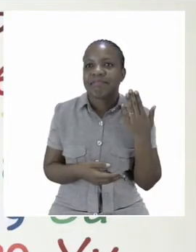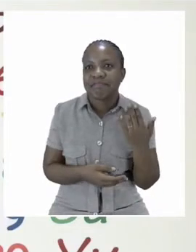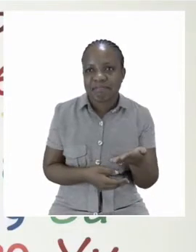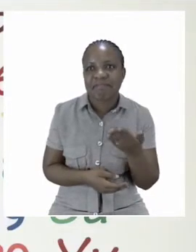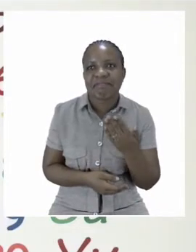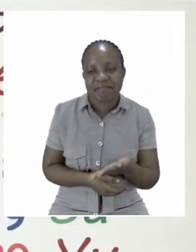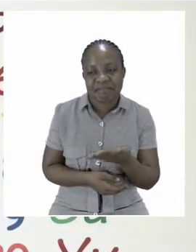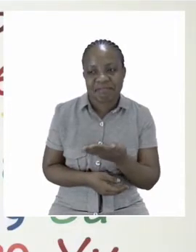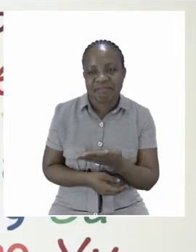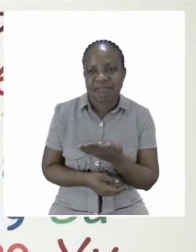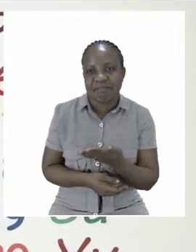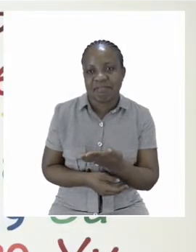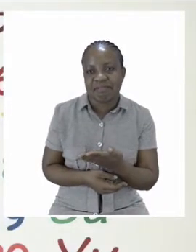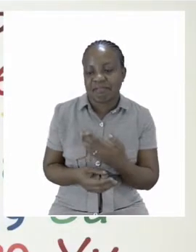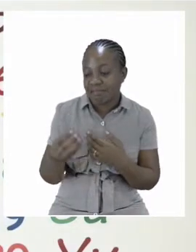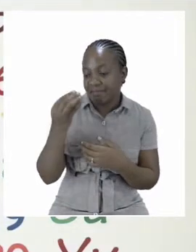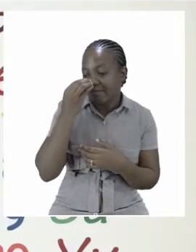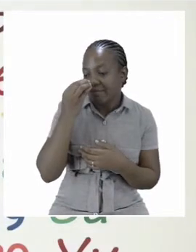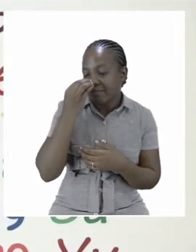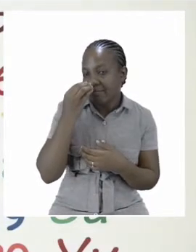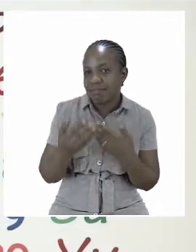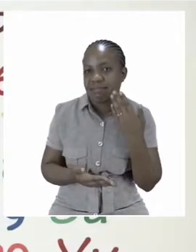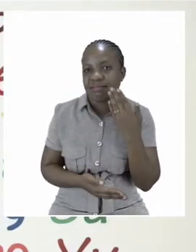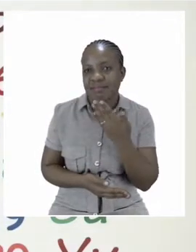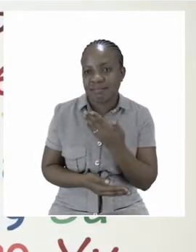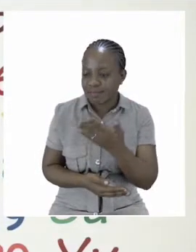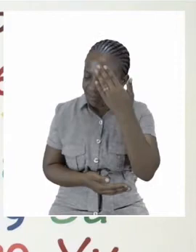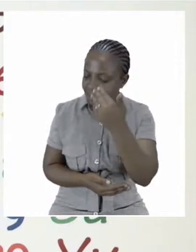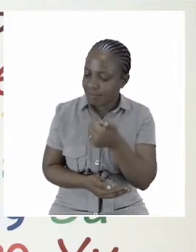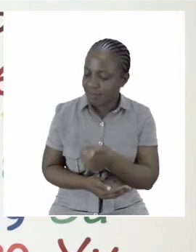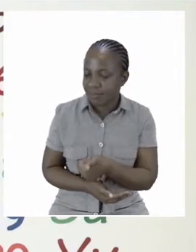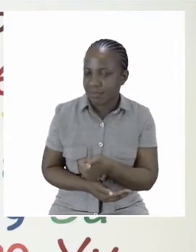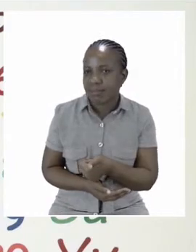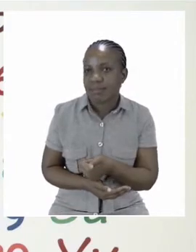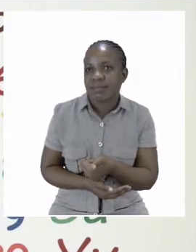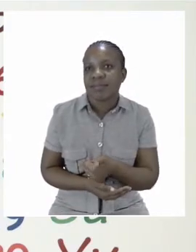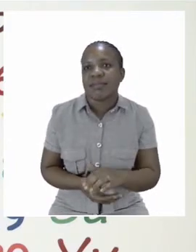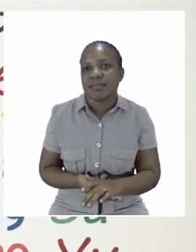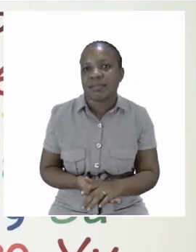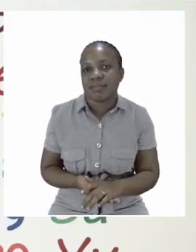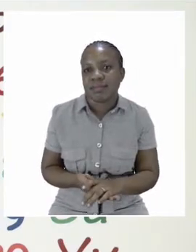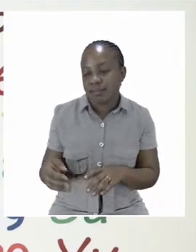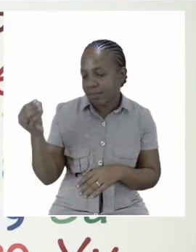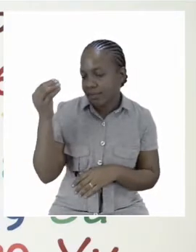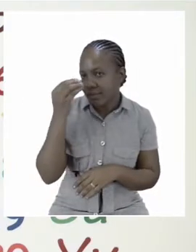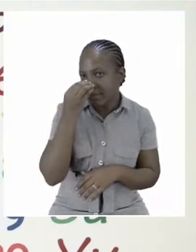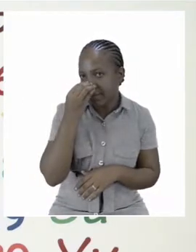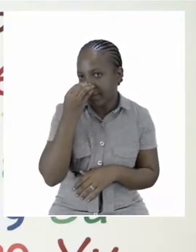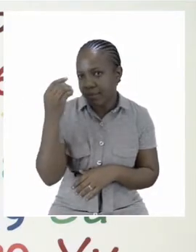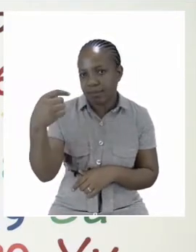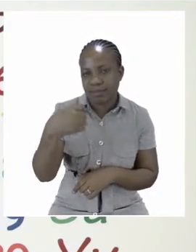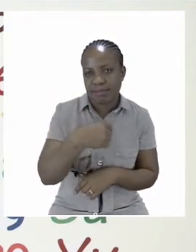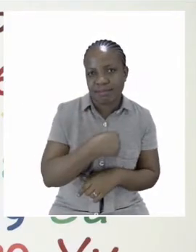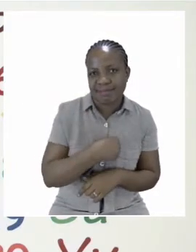There you are, Zacky. Hello. So, from Zacky and